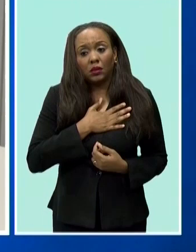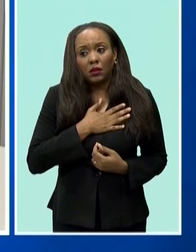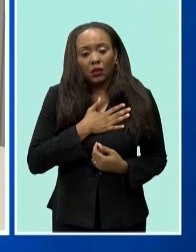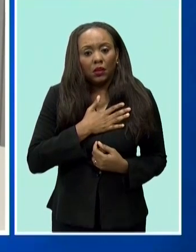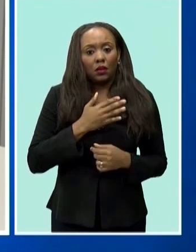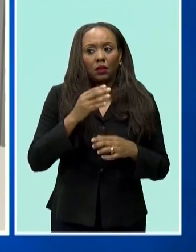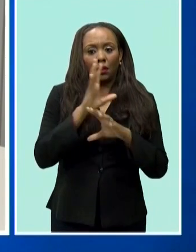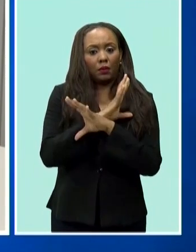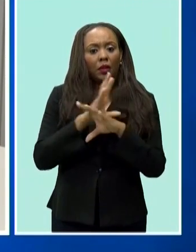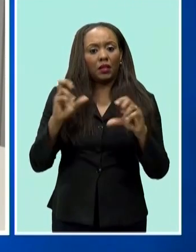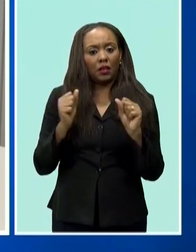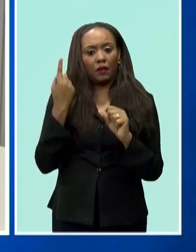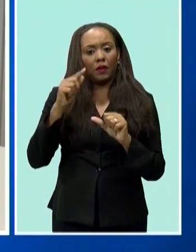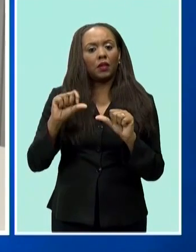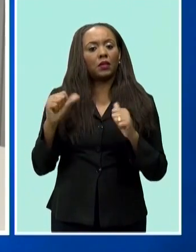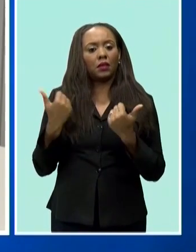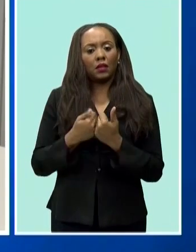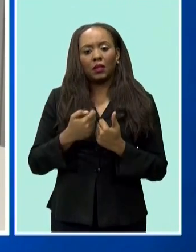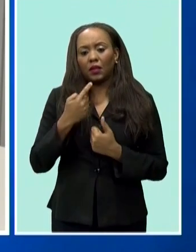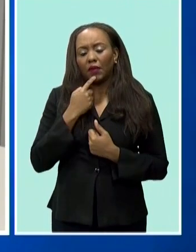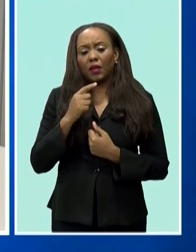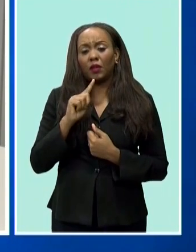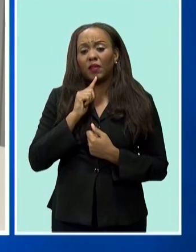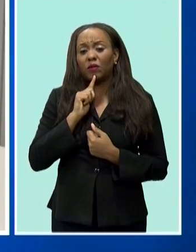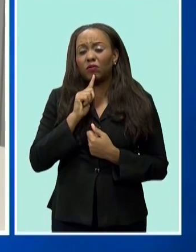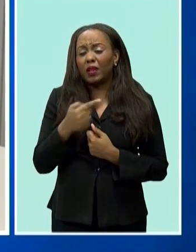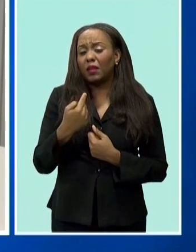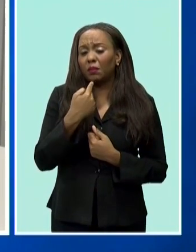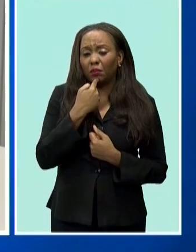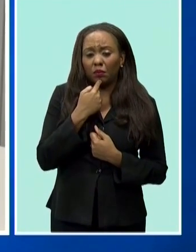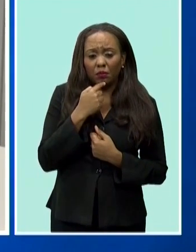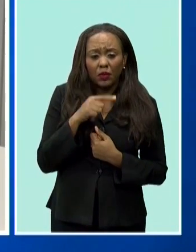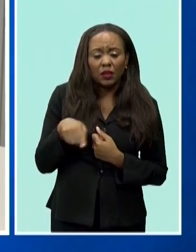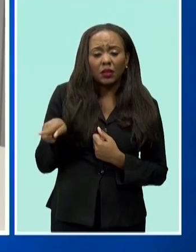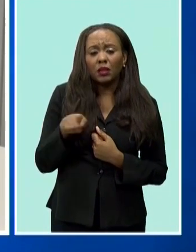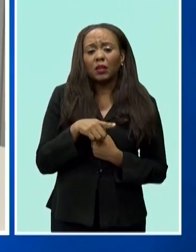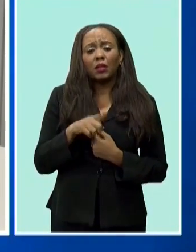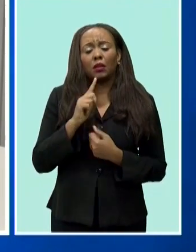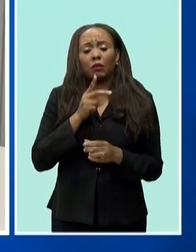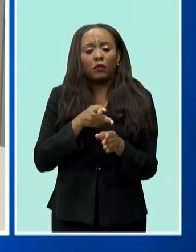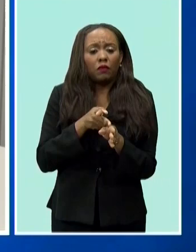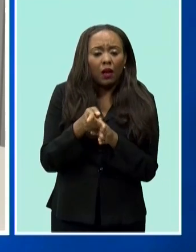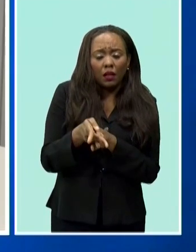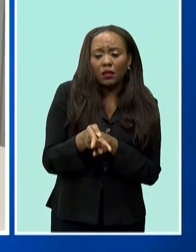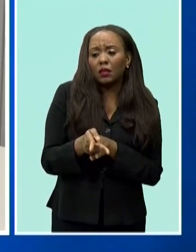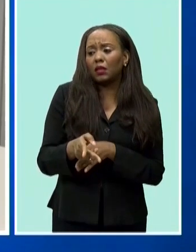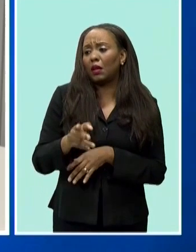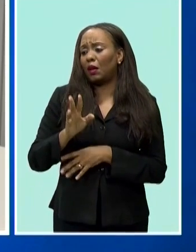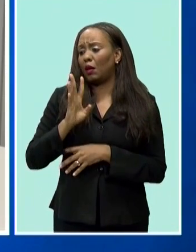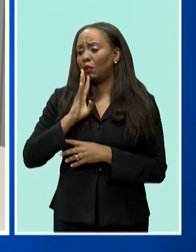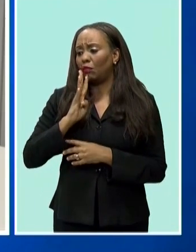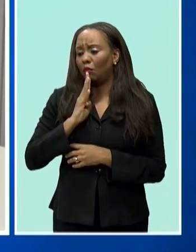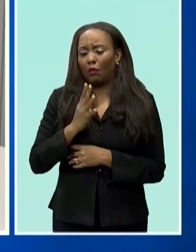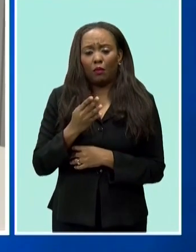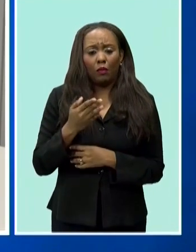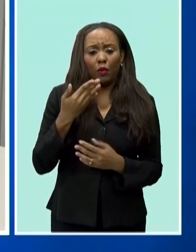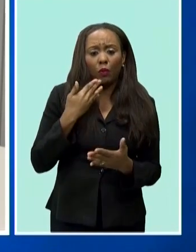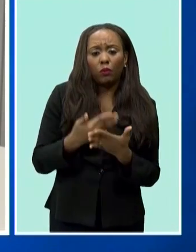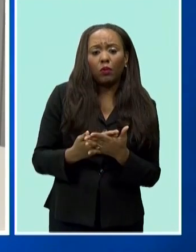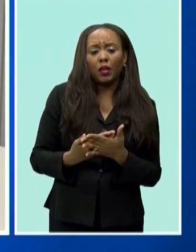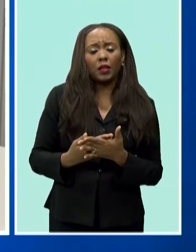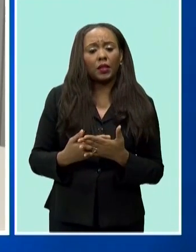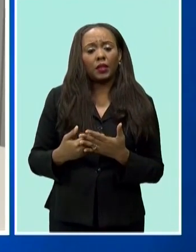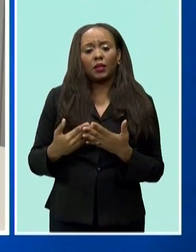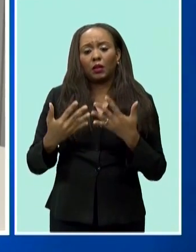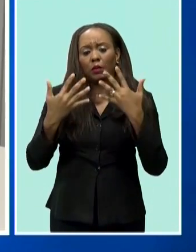Joseph says that she will be sorely missed for her broadcasting acumen and professional and articulate application in this medium.